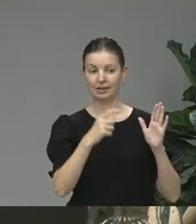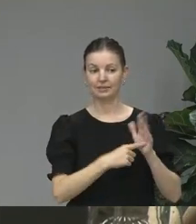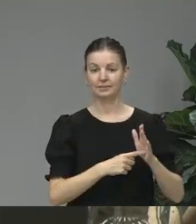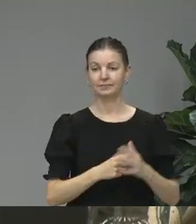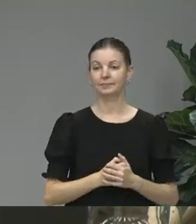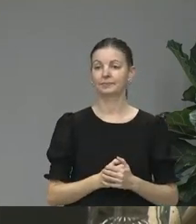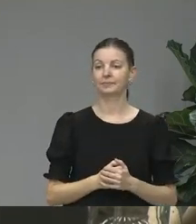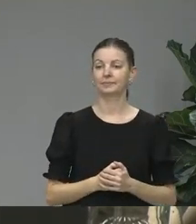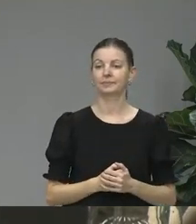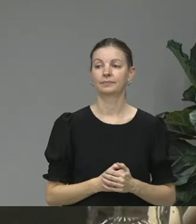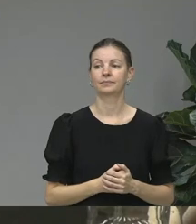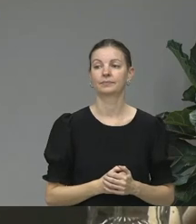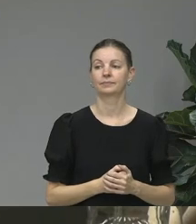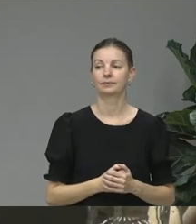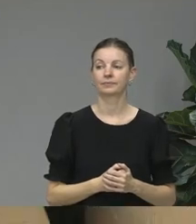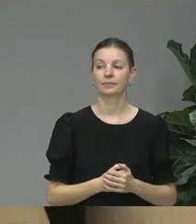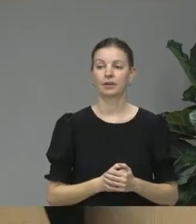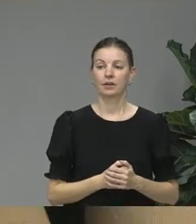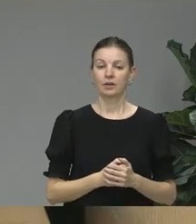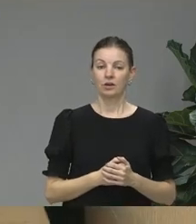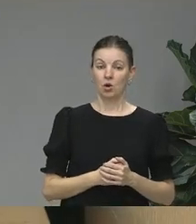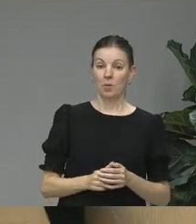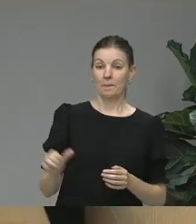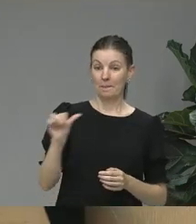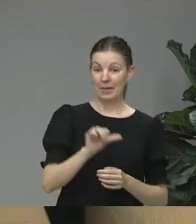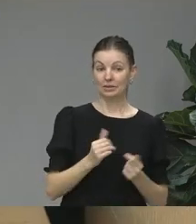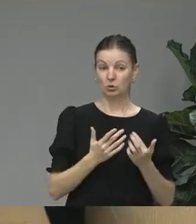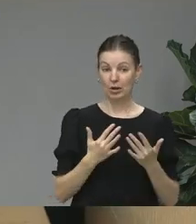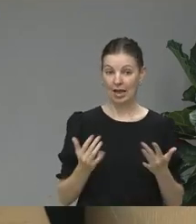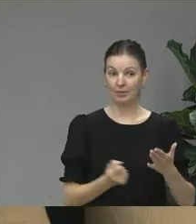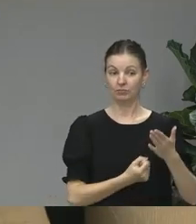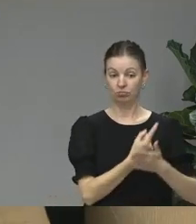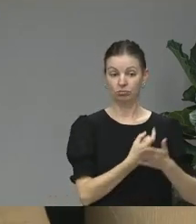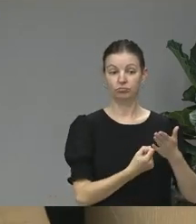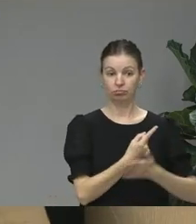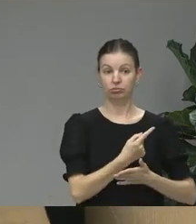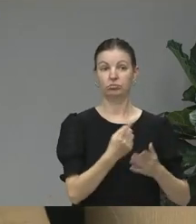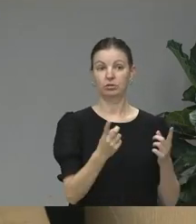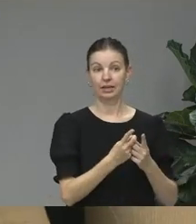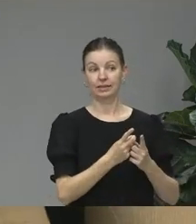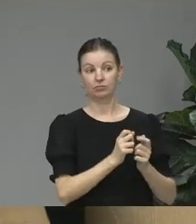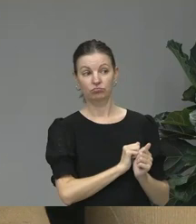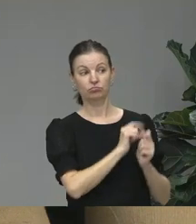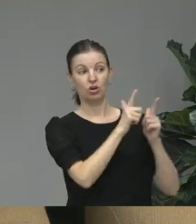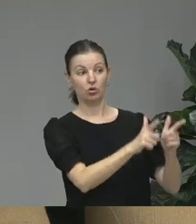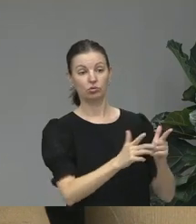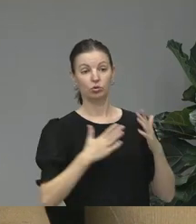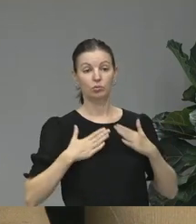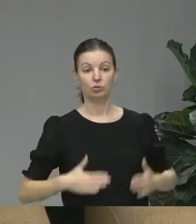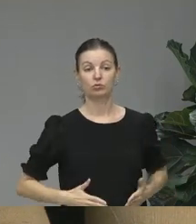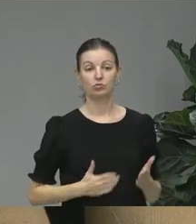Well, just going back to the number of matters that go to the Human Rights Commission, I